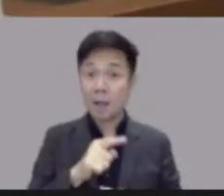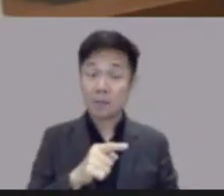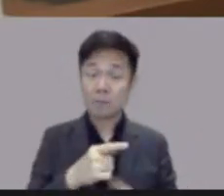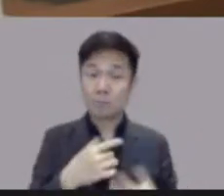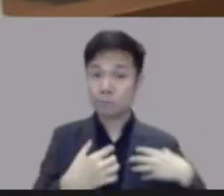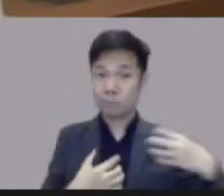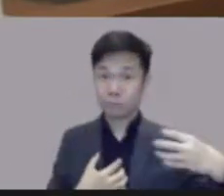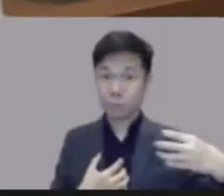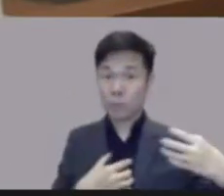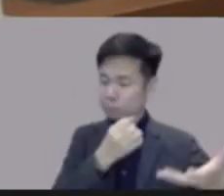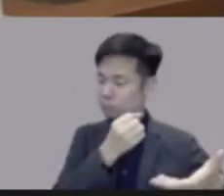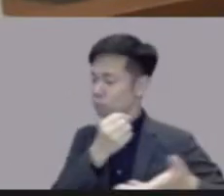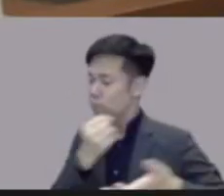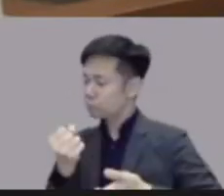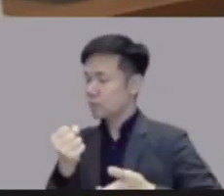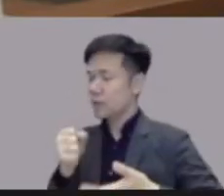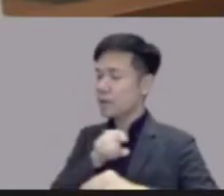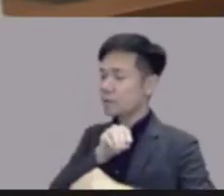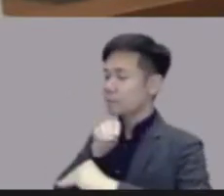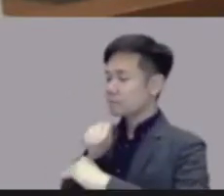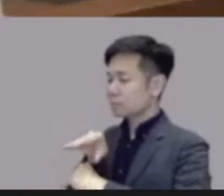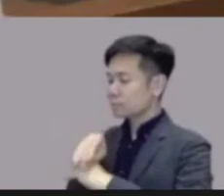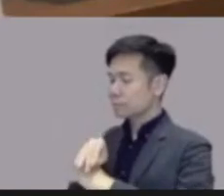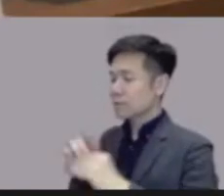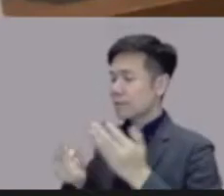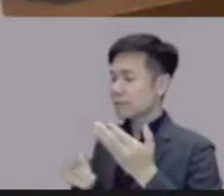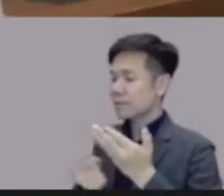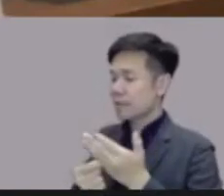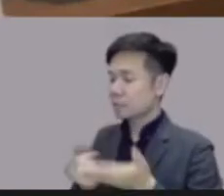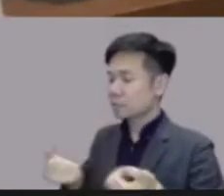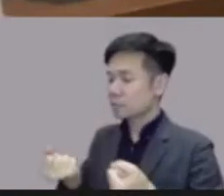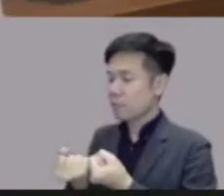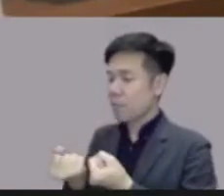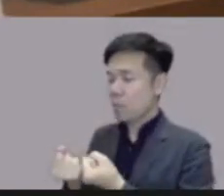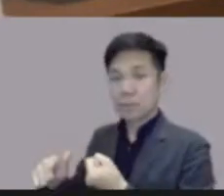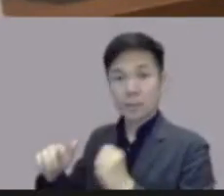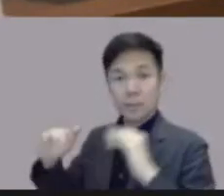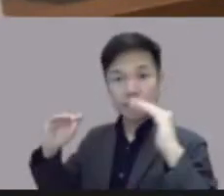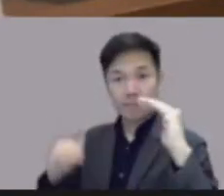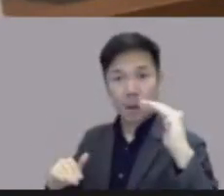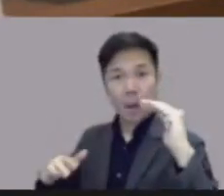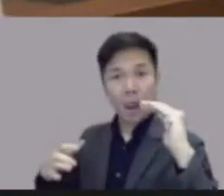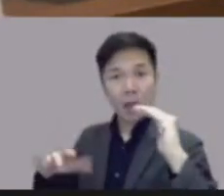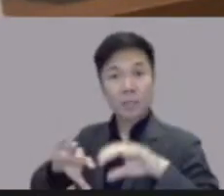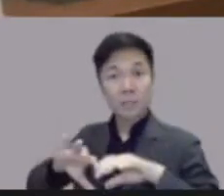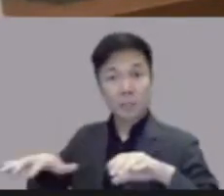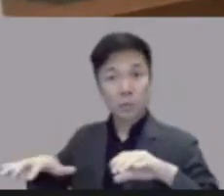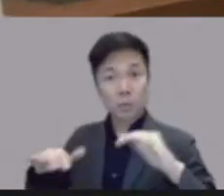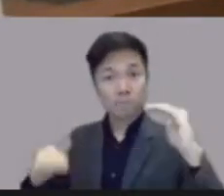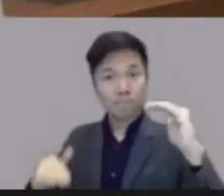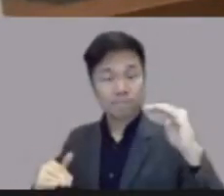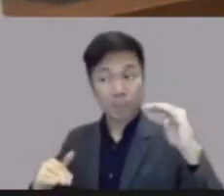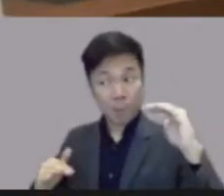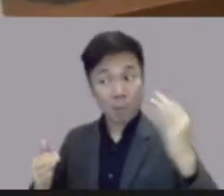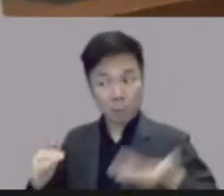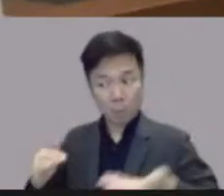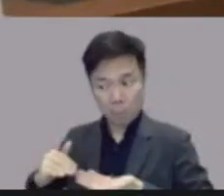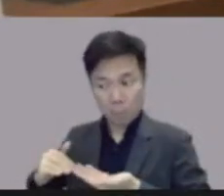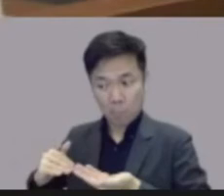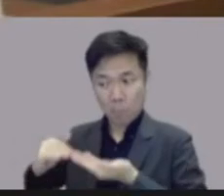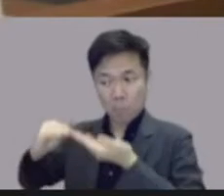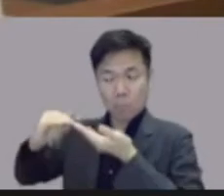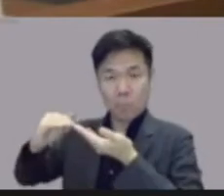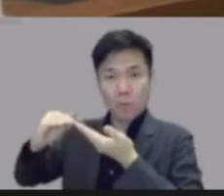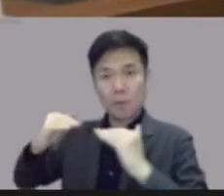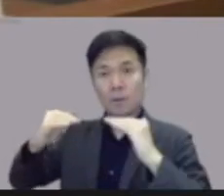and capacity building support so as to improve the capacities of the development countries to